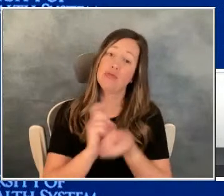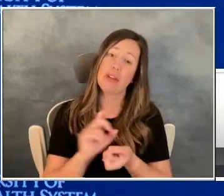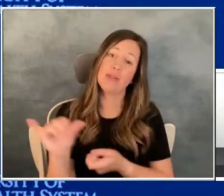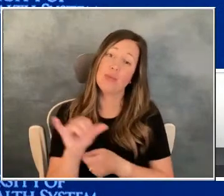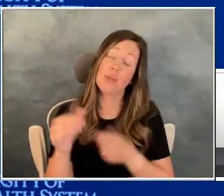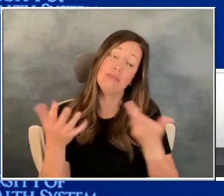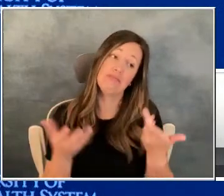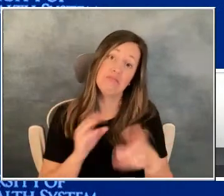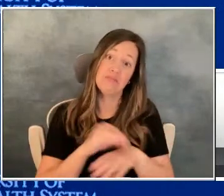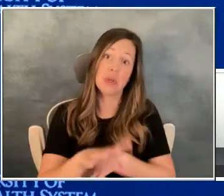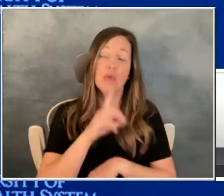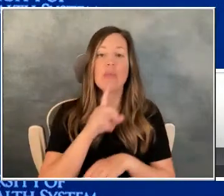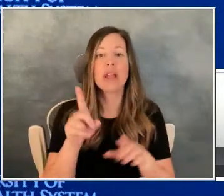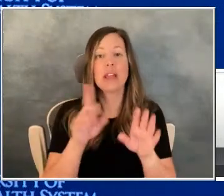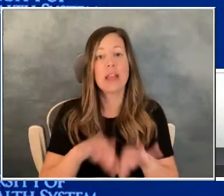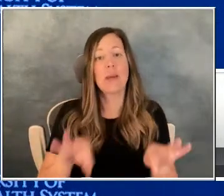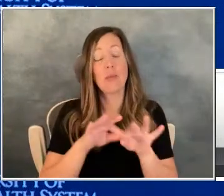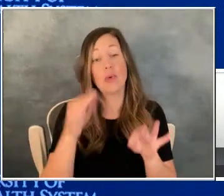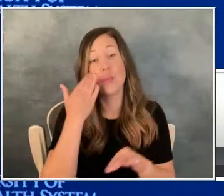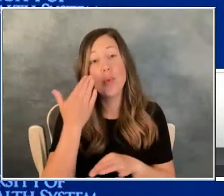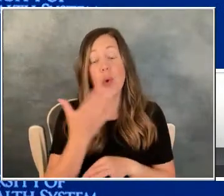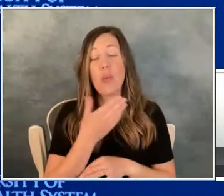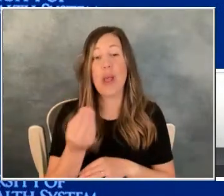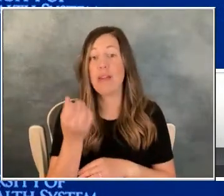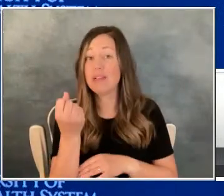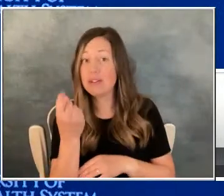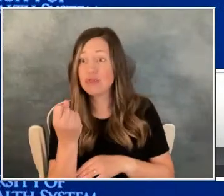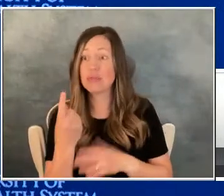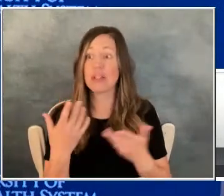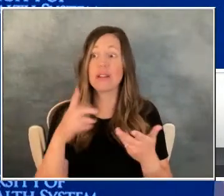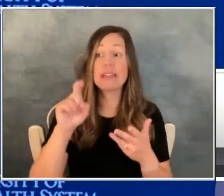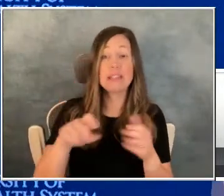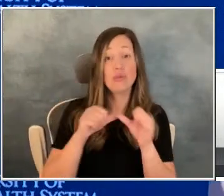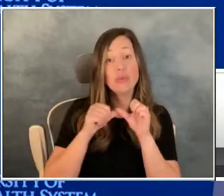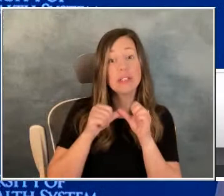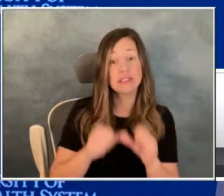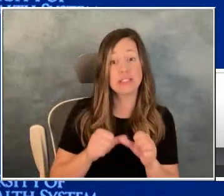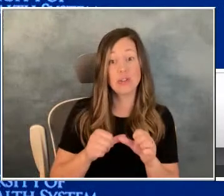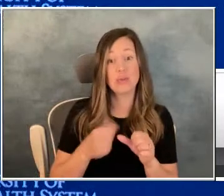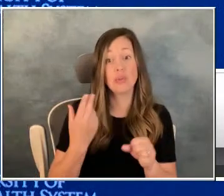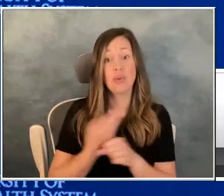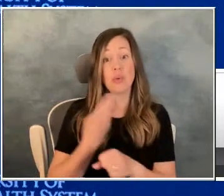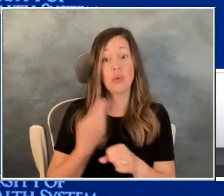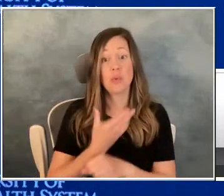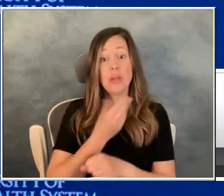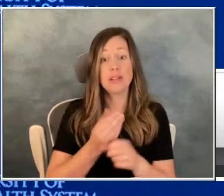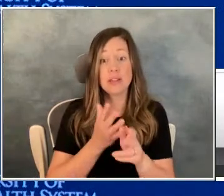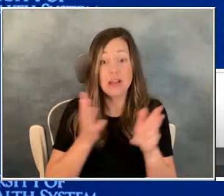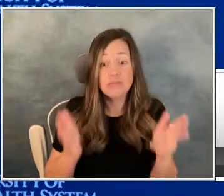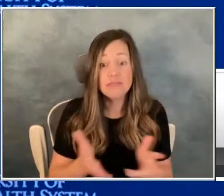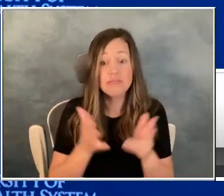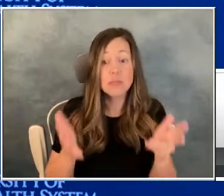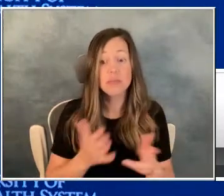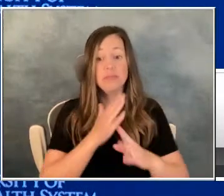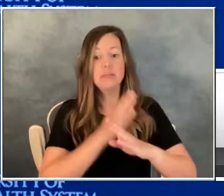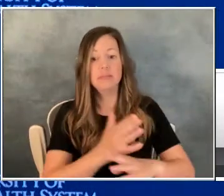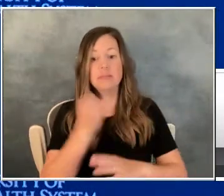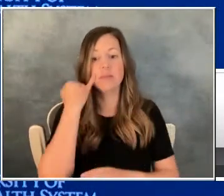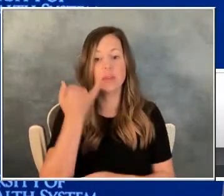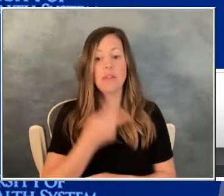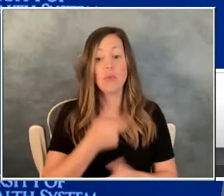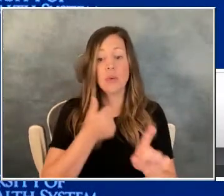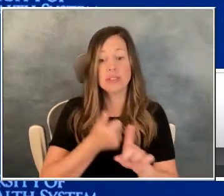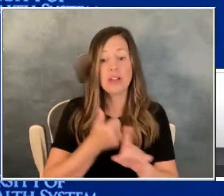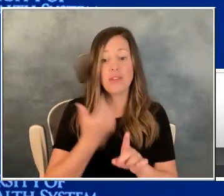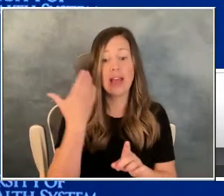it is important to note and understand that we need to continue to use and promote prevention. You know, if you are going to be outdoors,